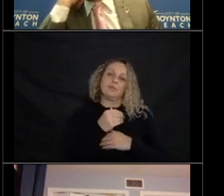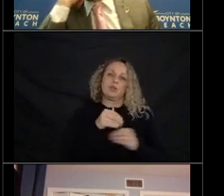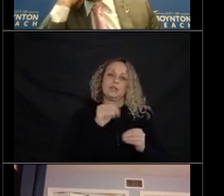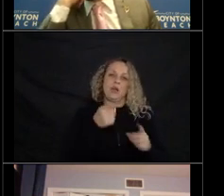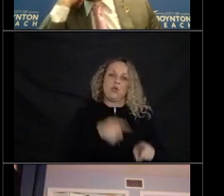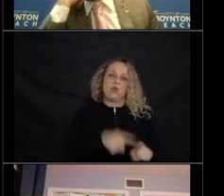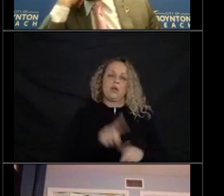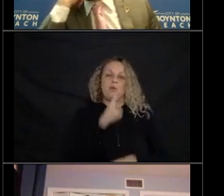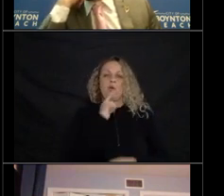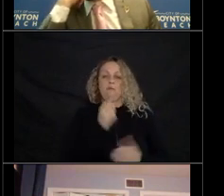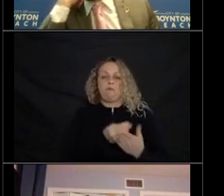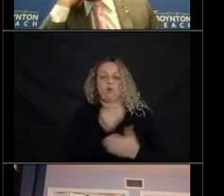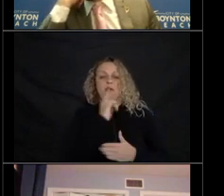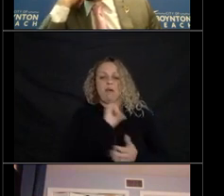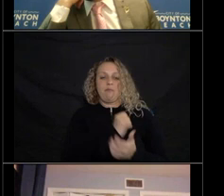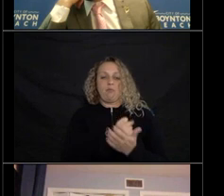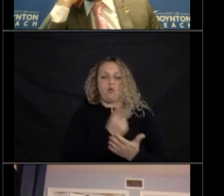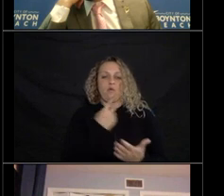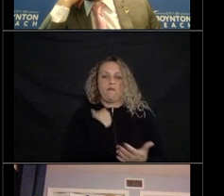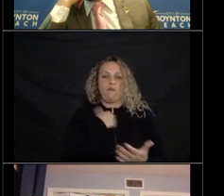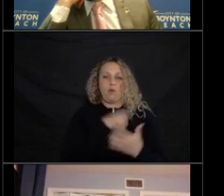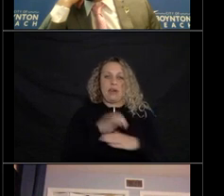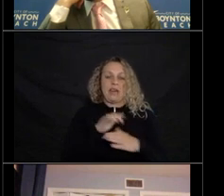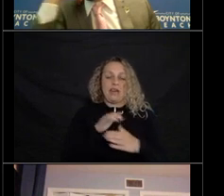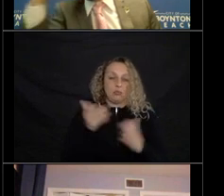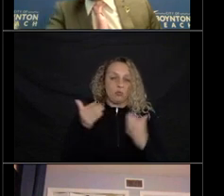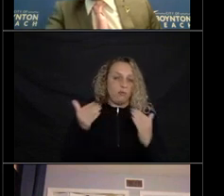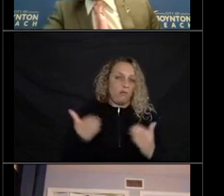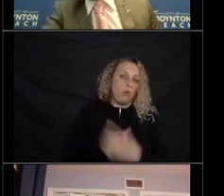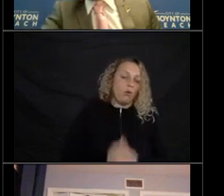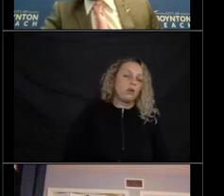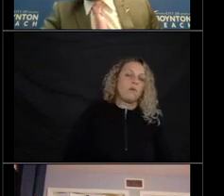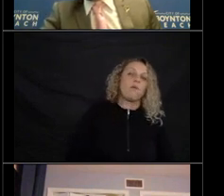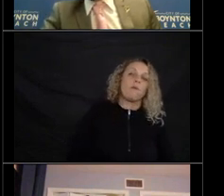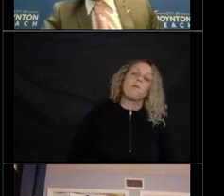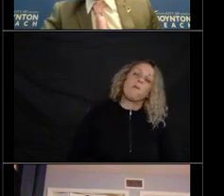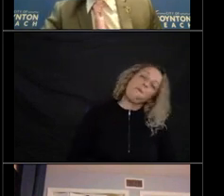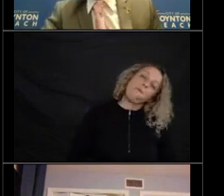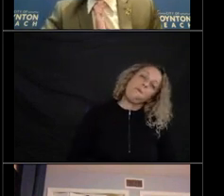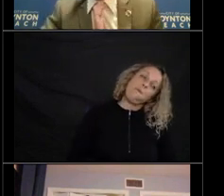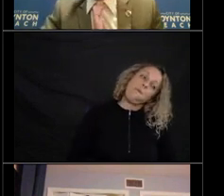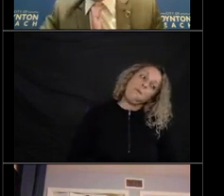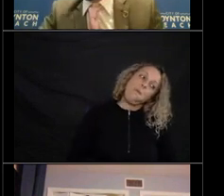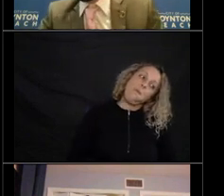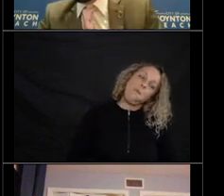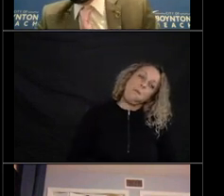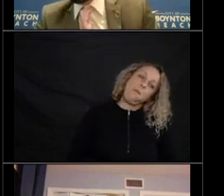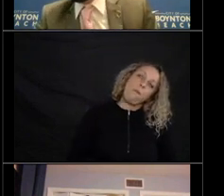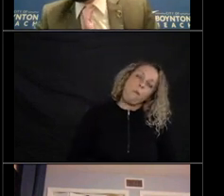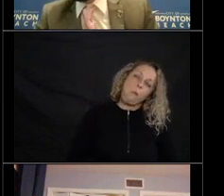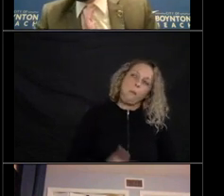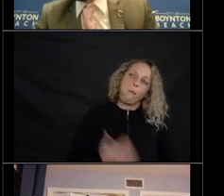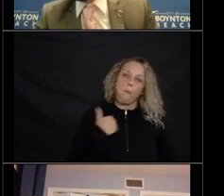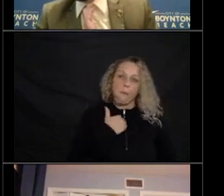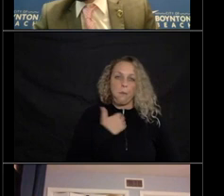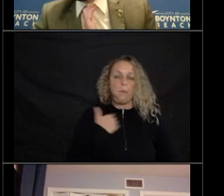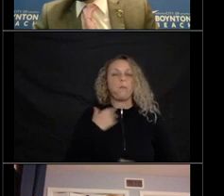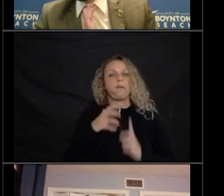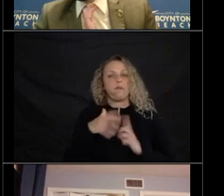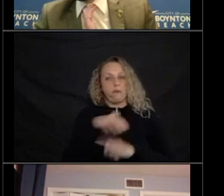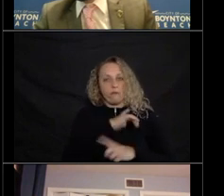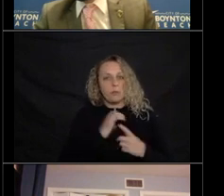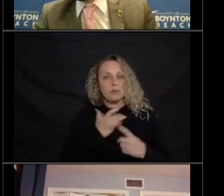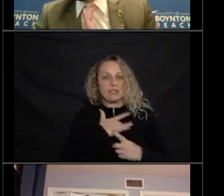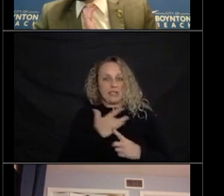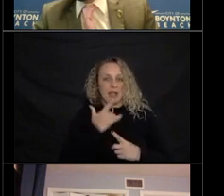we're here before you tonight asking for permission to move forward. We obviously know that there's some environmental sensitivity and some community